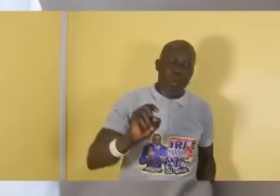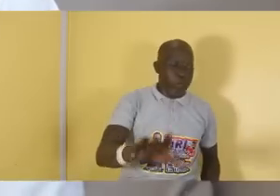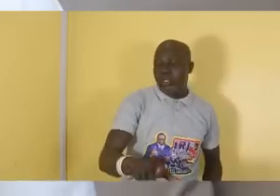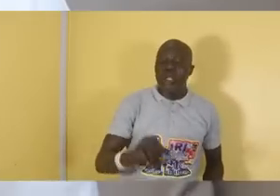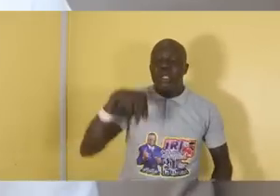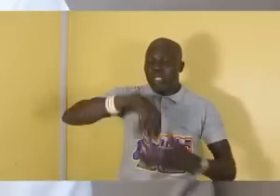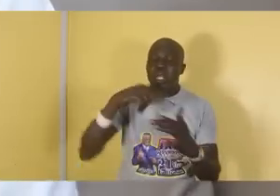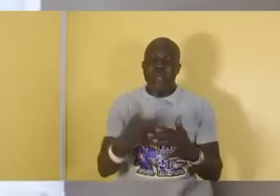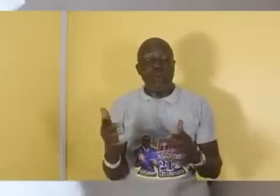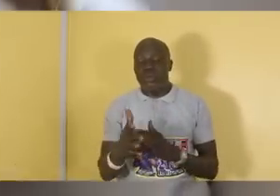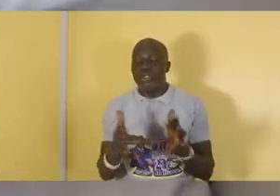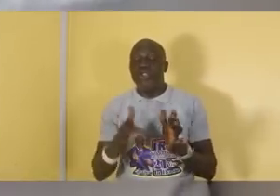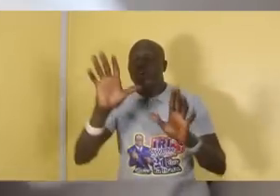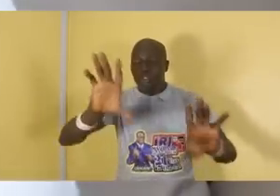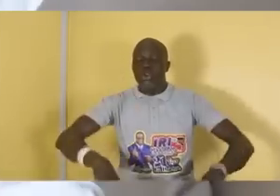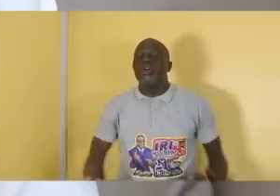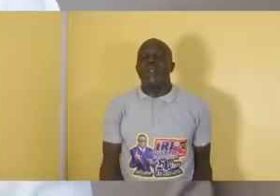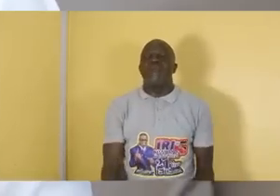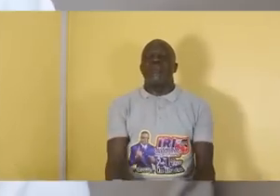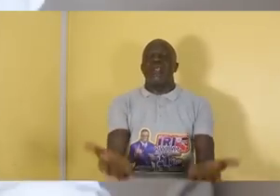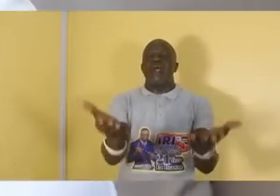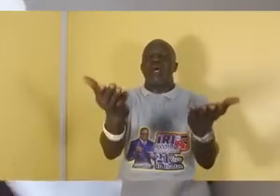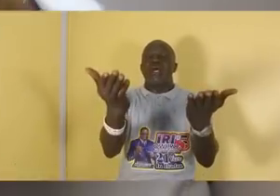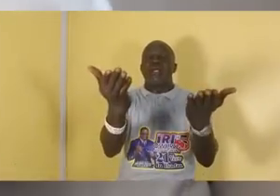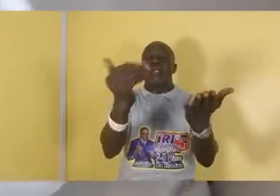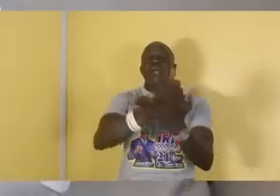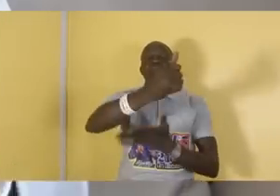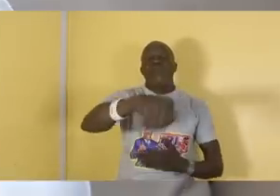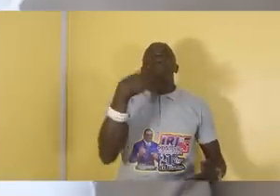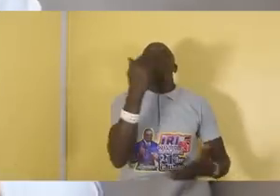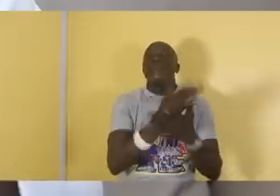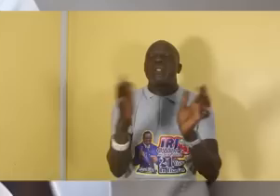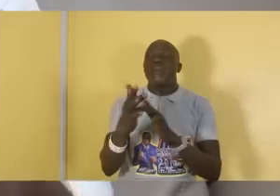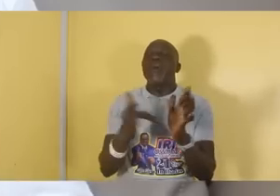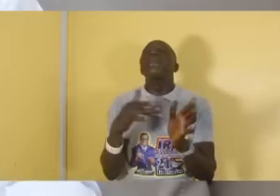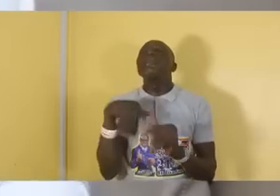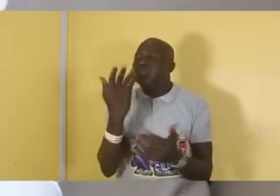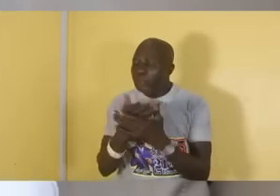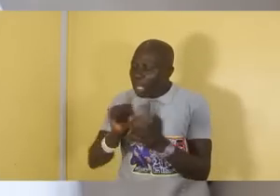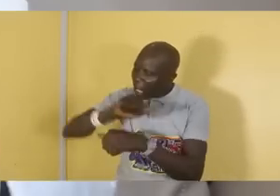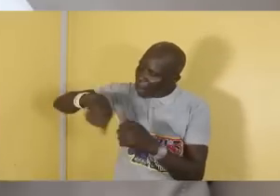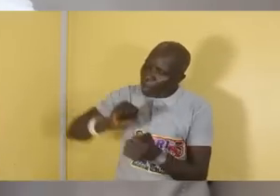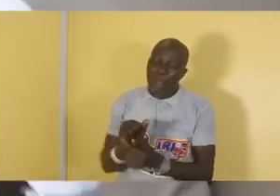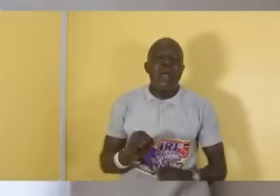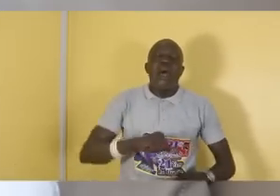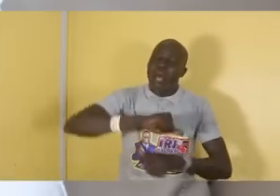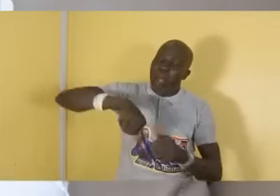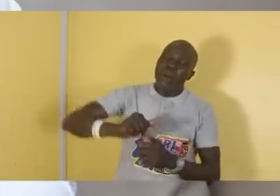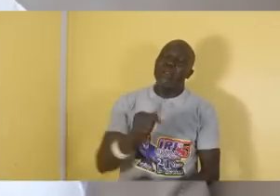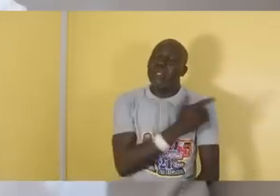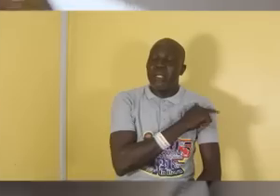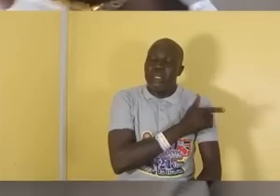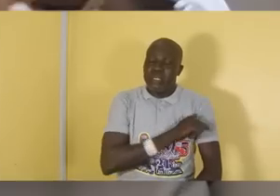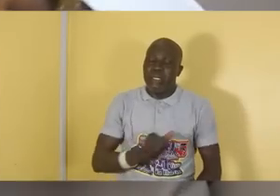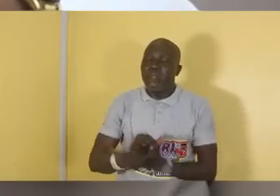fired in the name of Jesus? In the name of Jesus. I declare. In the name of Jesus. The Bible says something about this. We